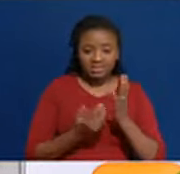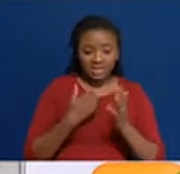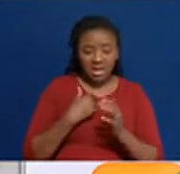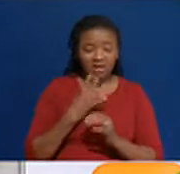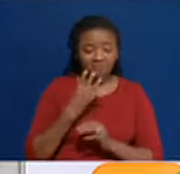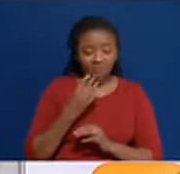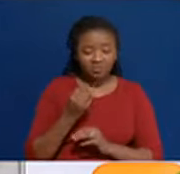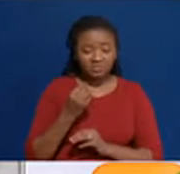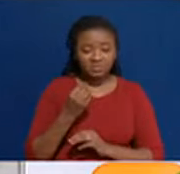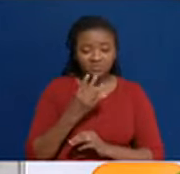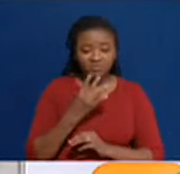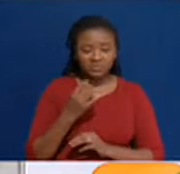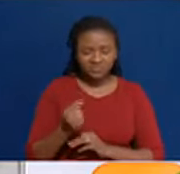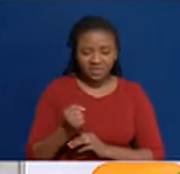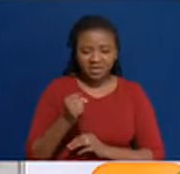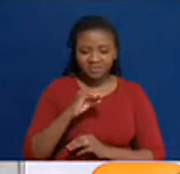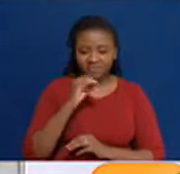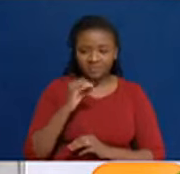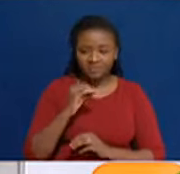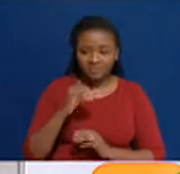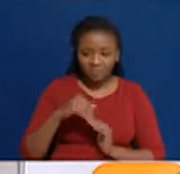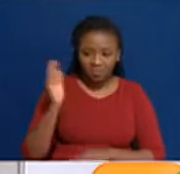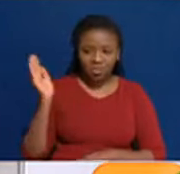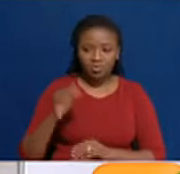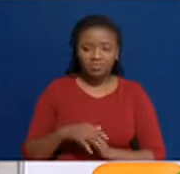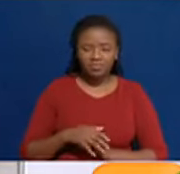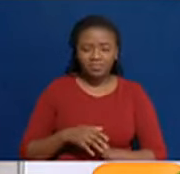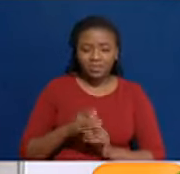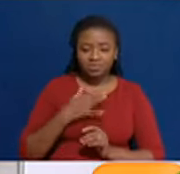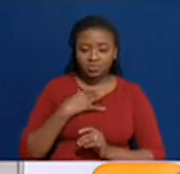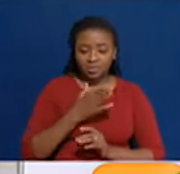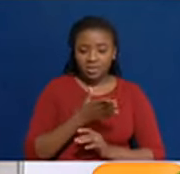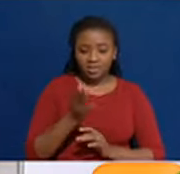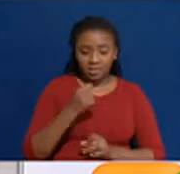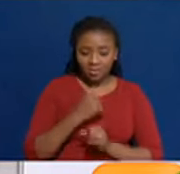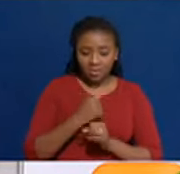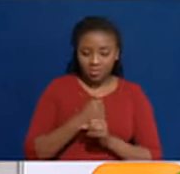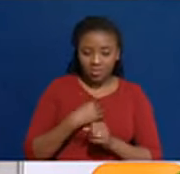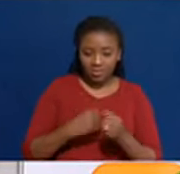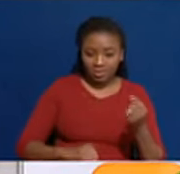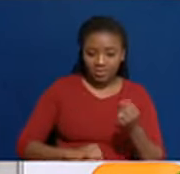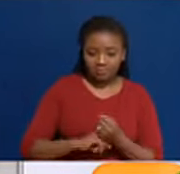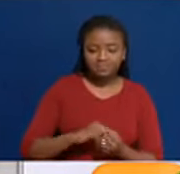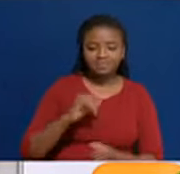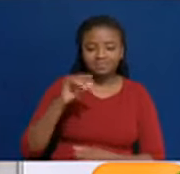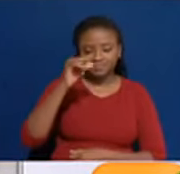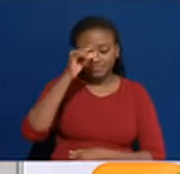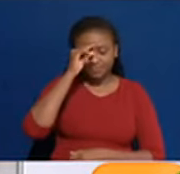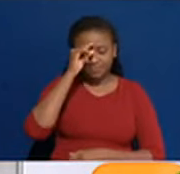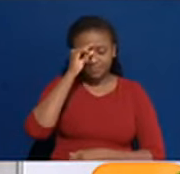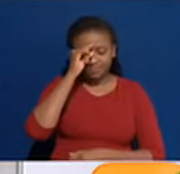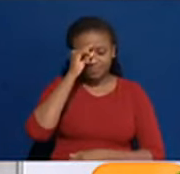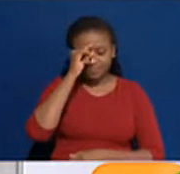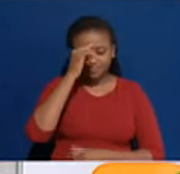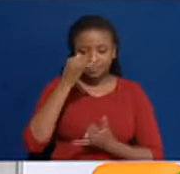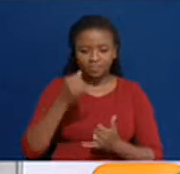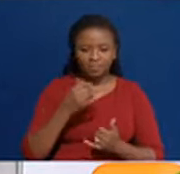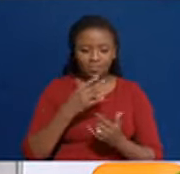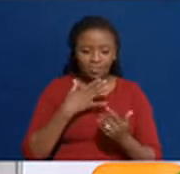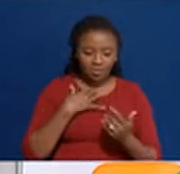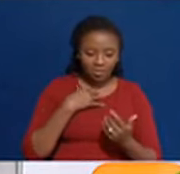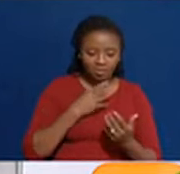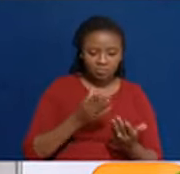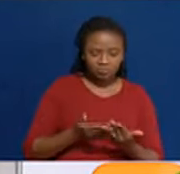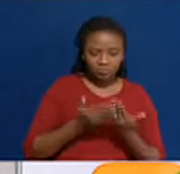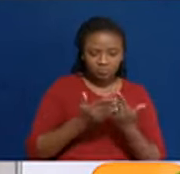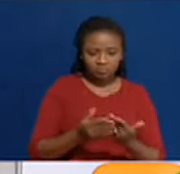the artisanal miners benefit from their hard work, the government through the Ministry of Mining is now helping to add value to the